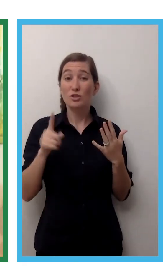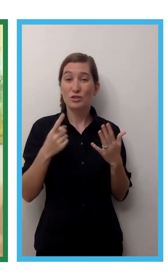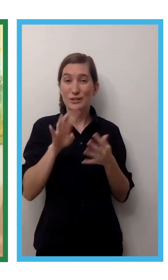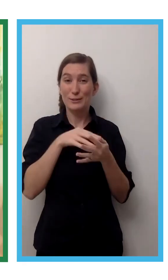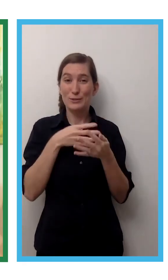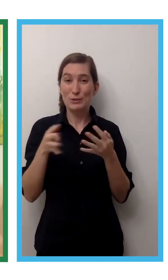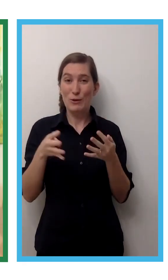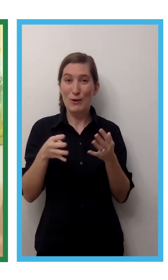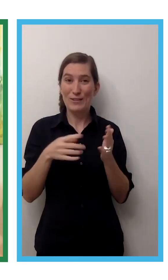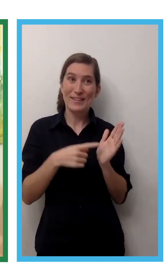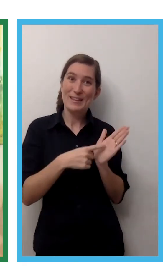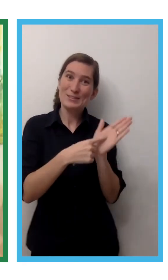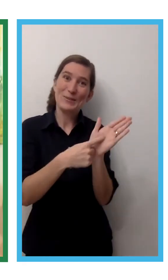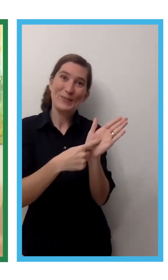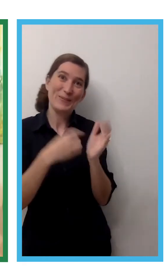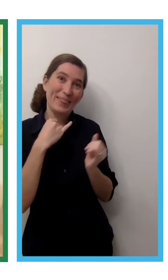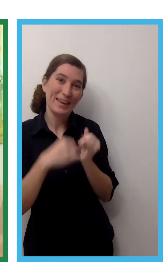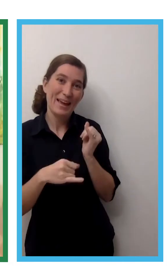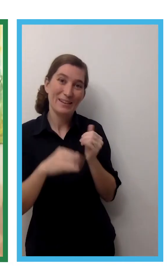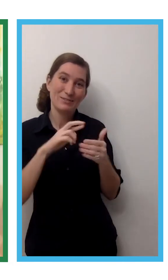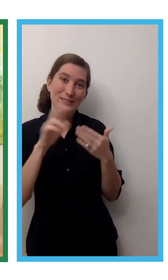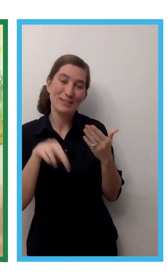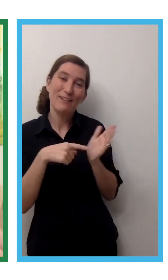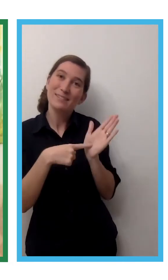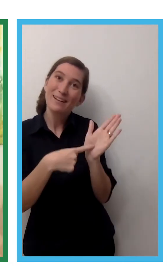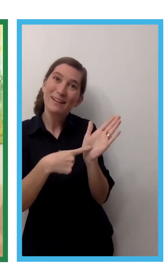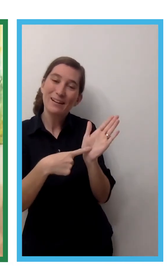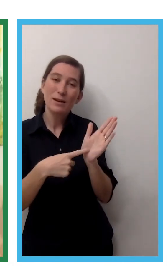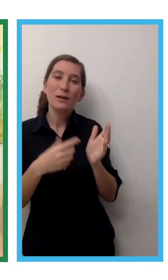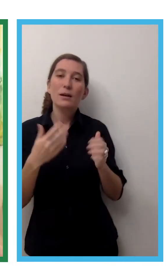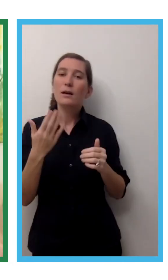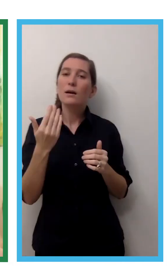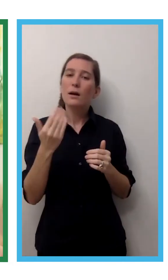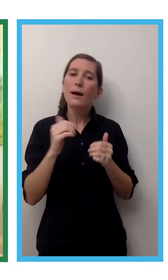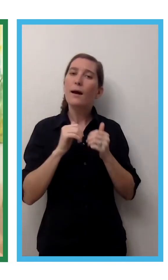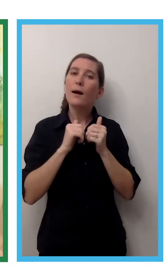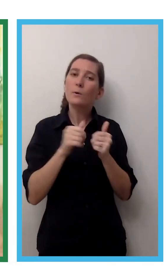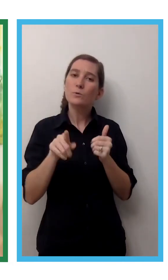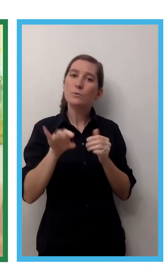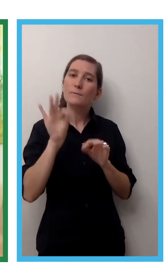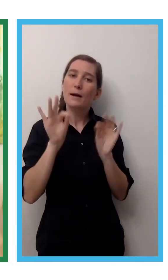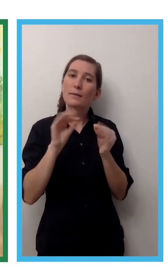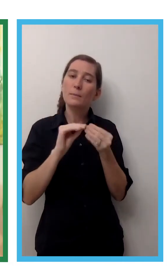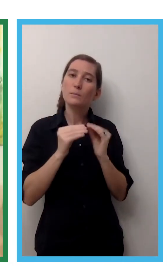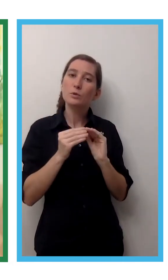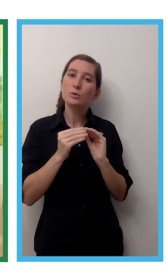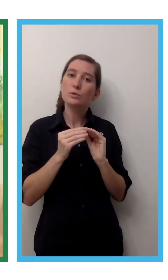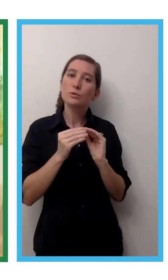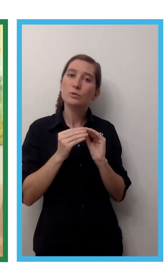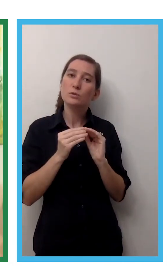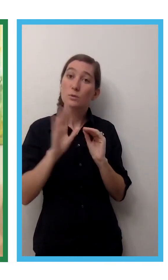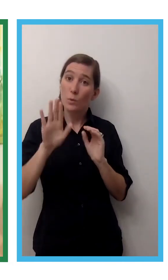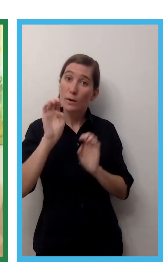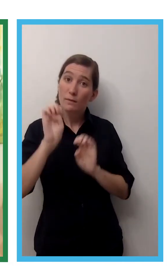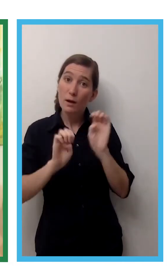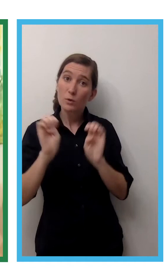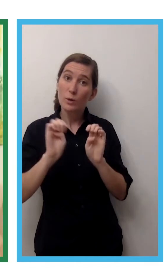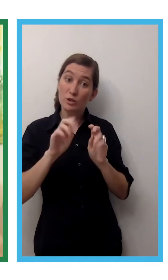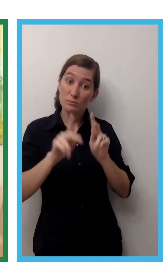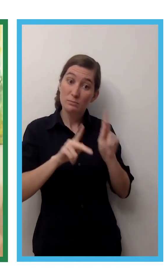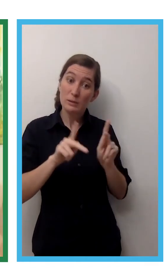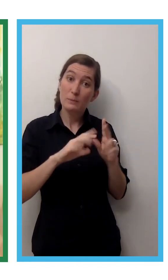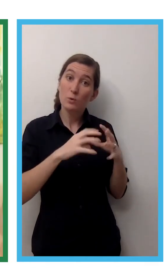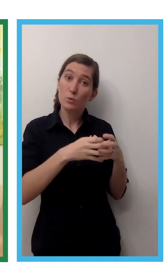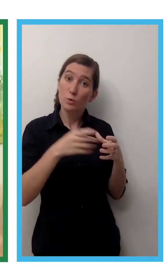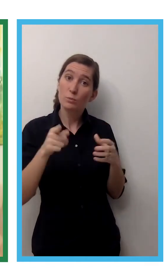that chart? What were the questions that were asked and how was that evaluated? Because it is, it's kind of a slippery slope, and you can